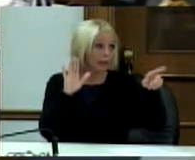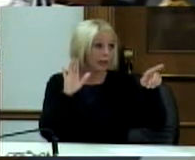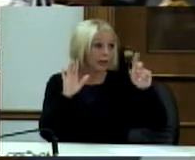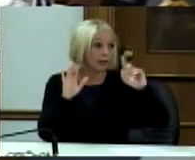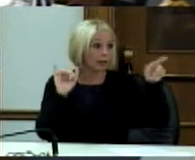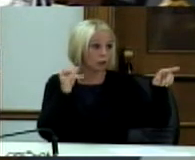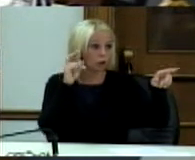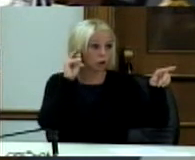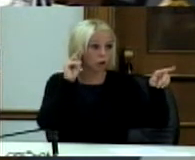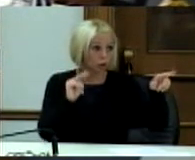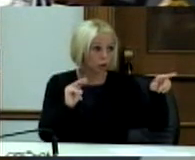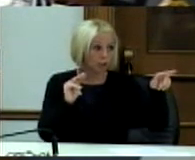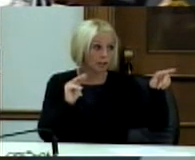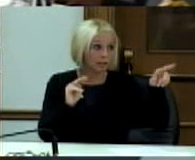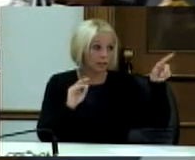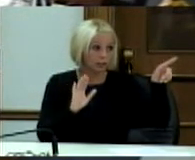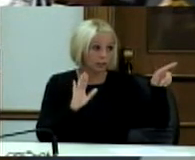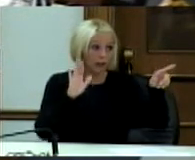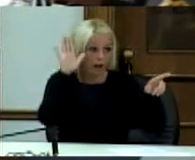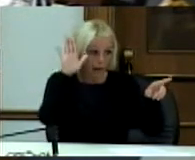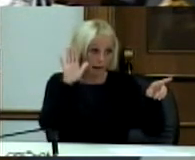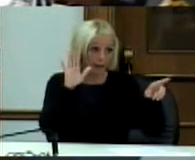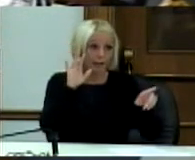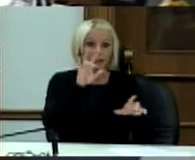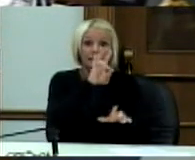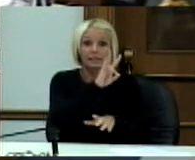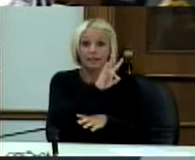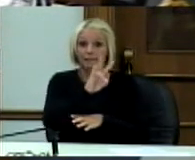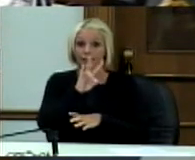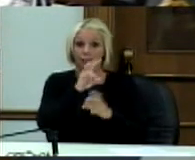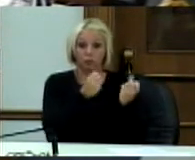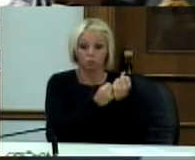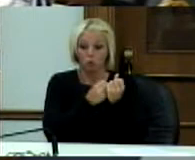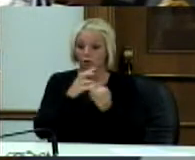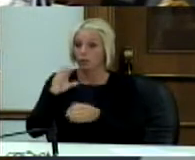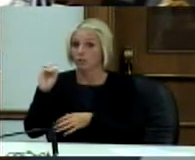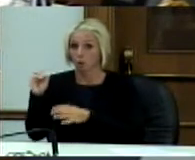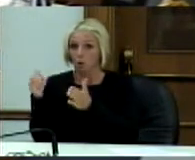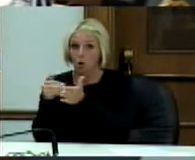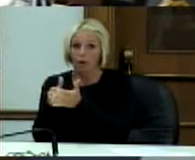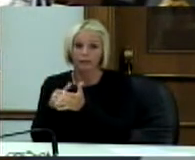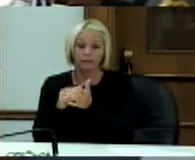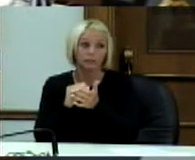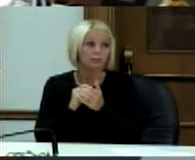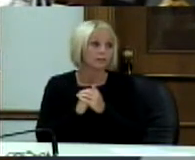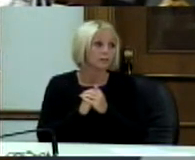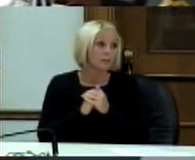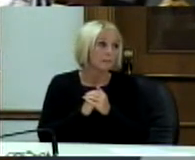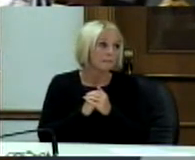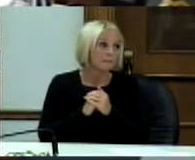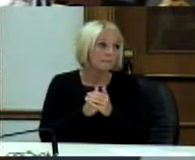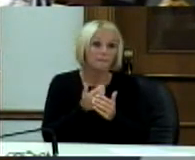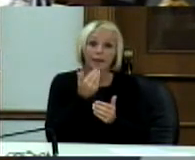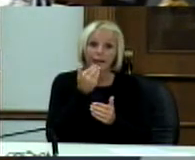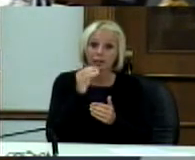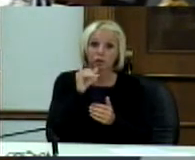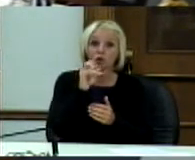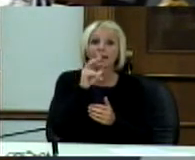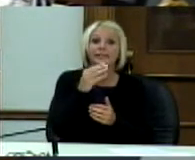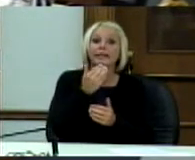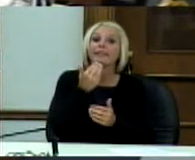Eggman. Aye. Mr. Chairman, 7-0 in favor. Thank you, Mr.